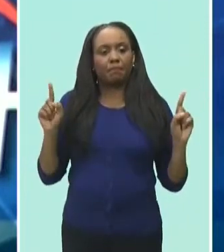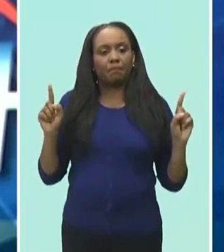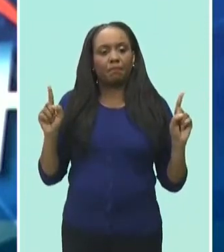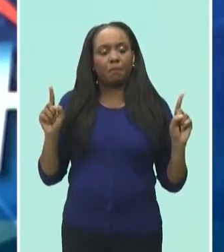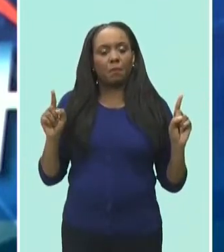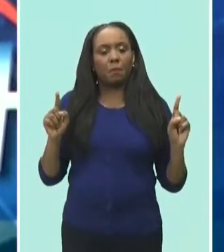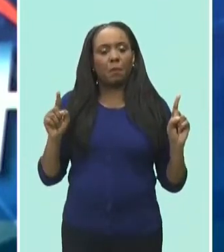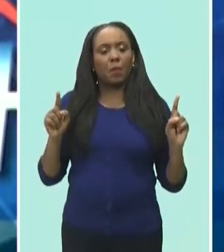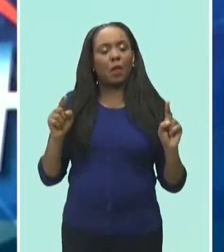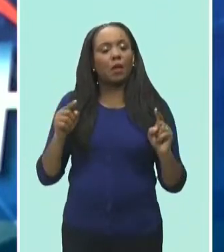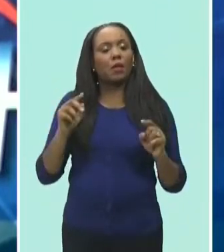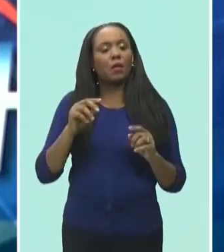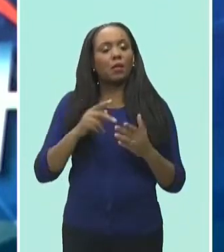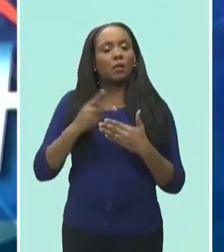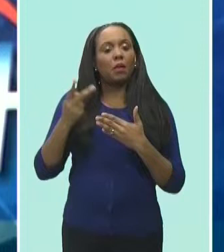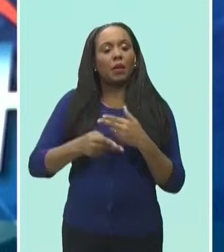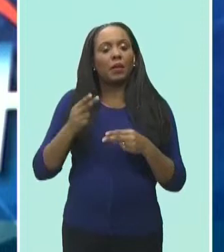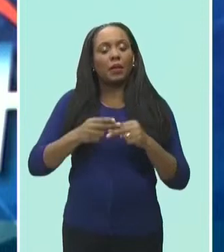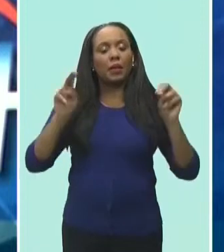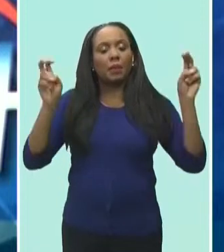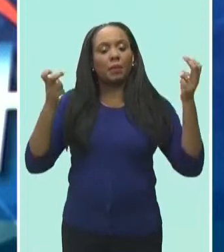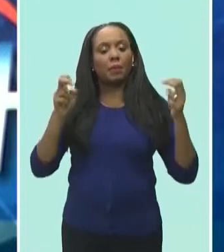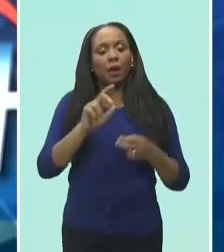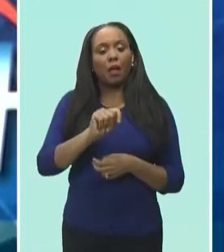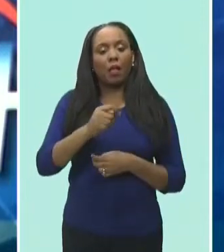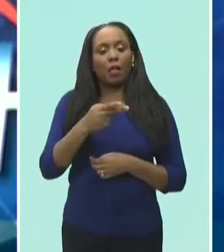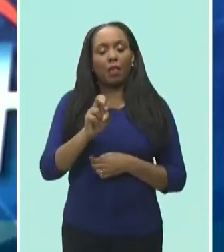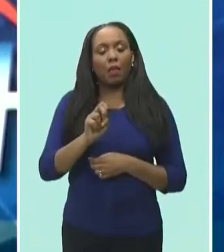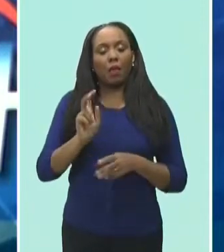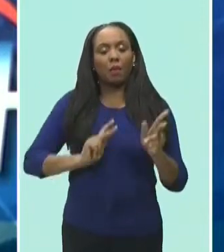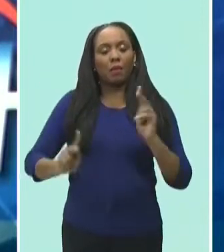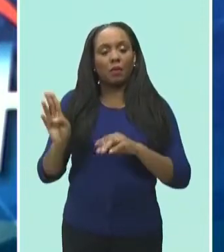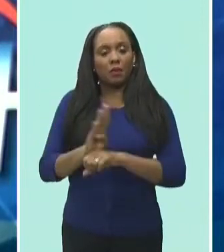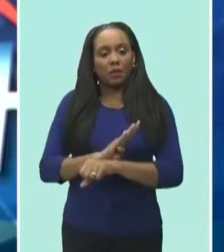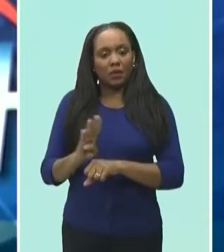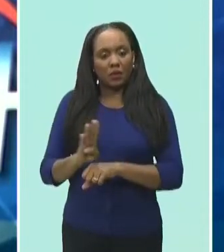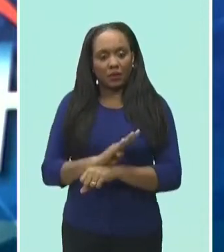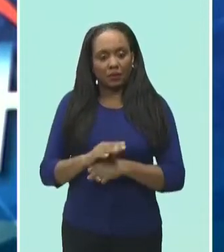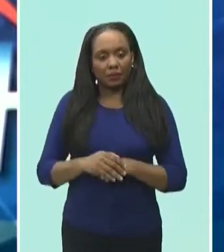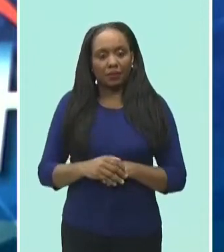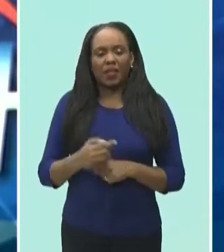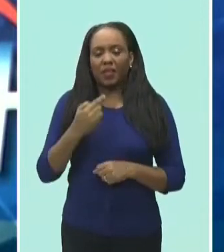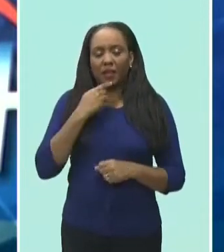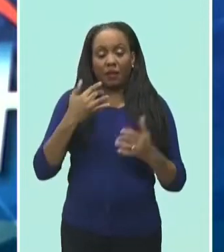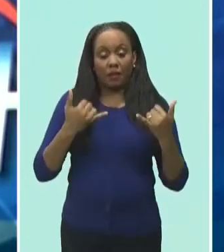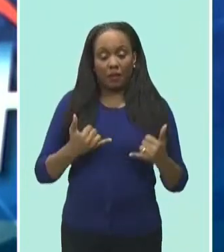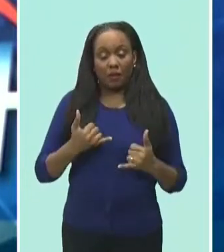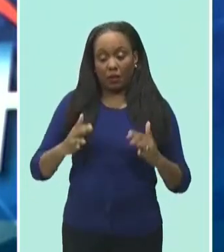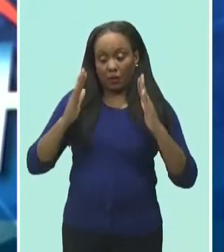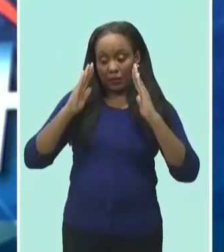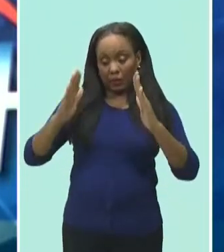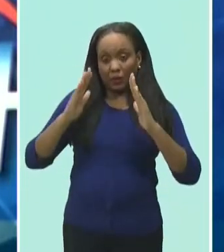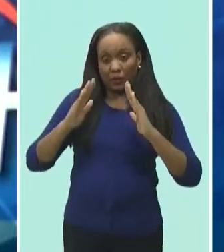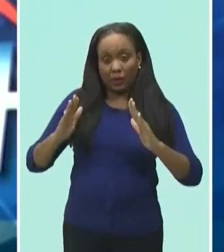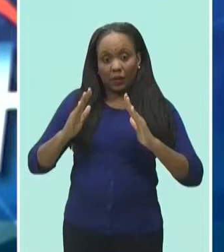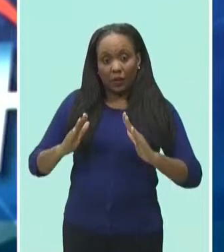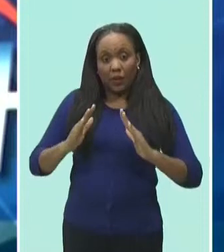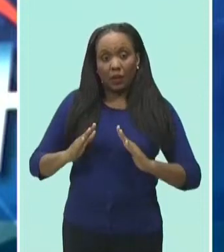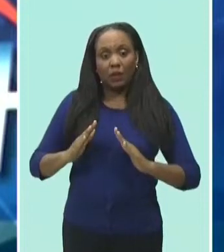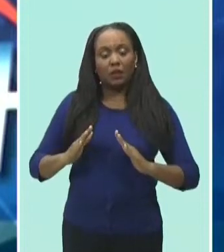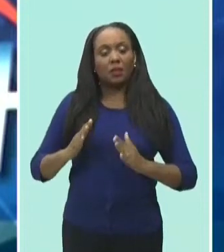the program got underway in April and runs until December next year. Mr. Strawn says that focus is being placed on